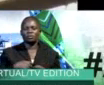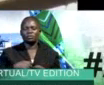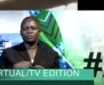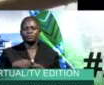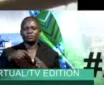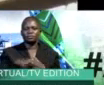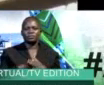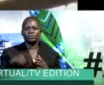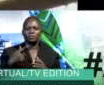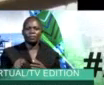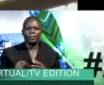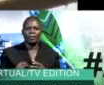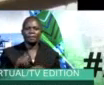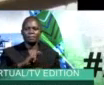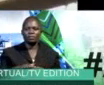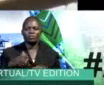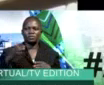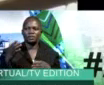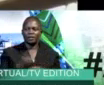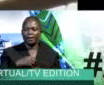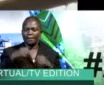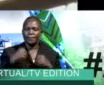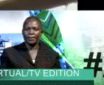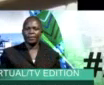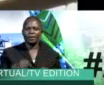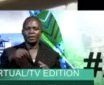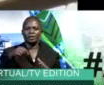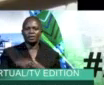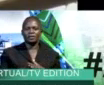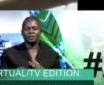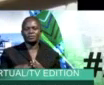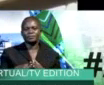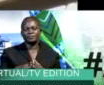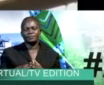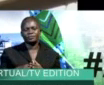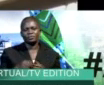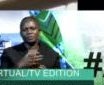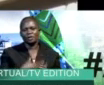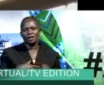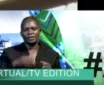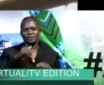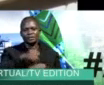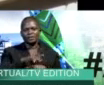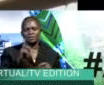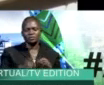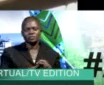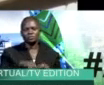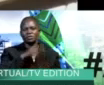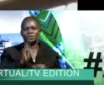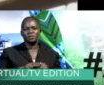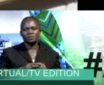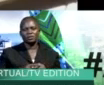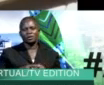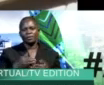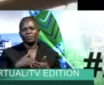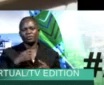we try to avoid it in the upstream sector. You don't generate power in AFAM and then send it to the national